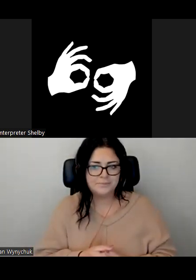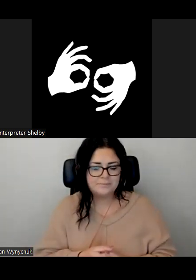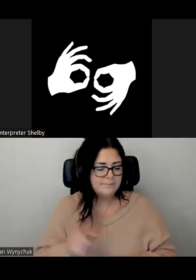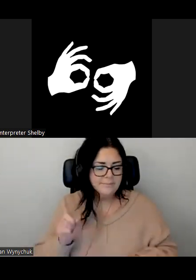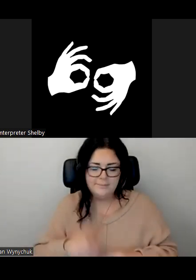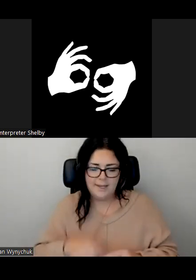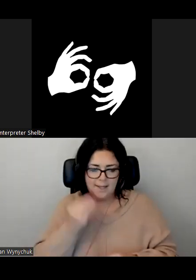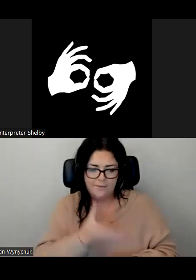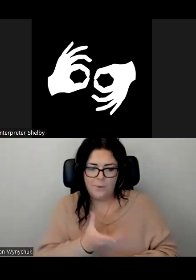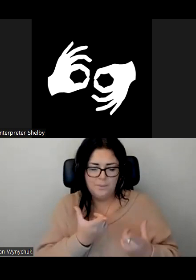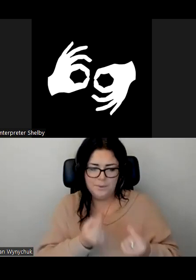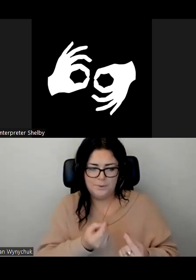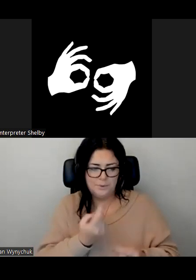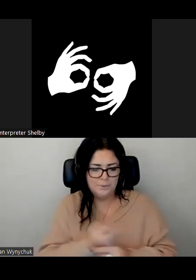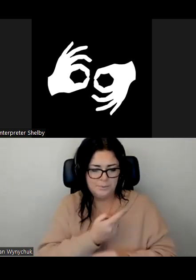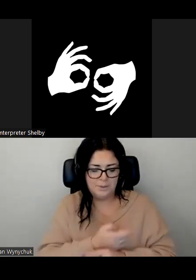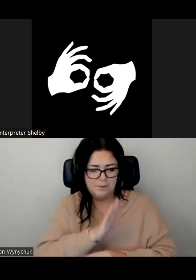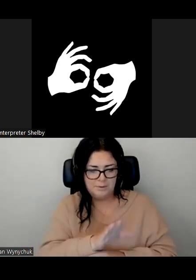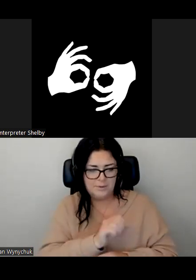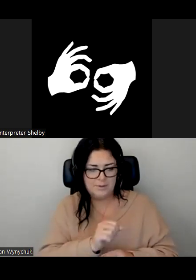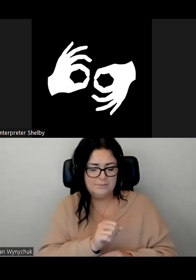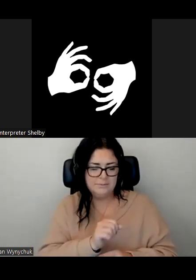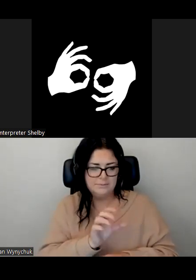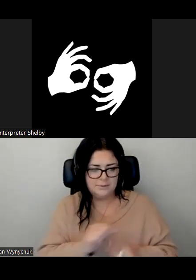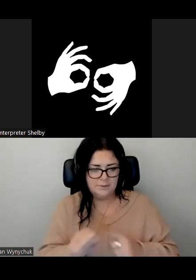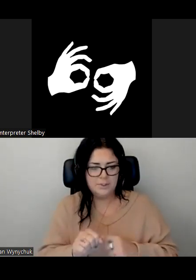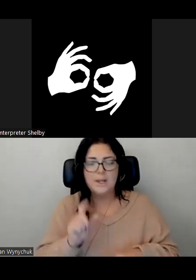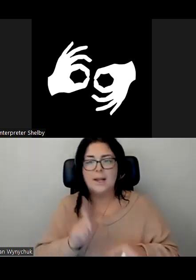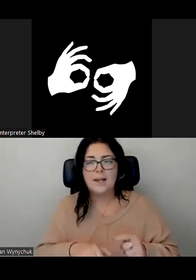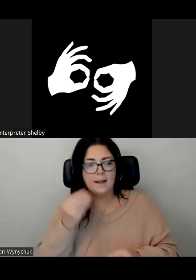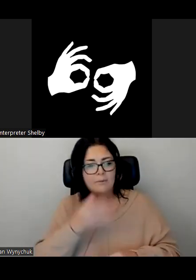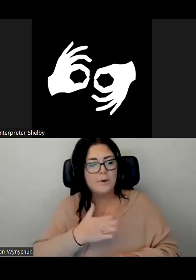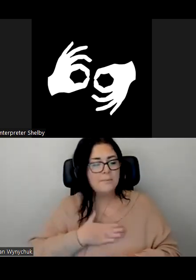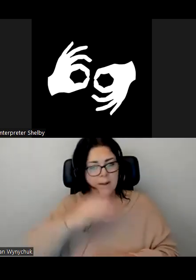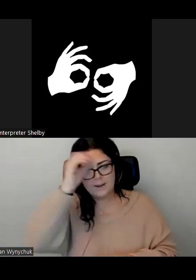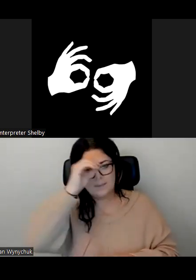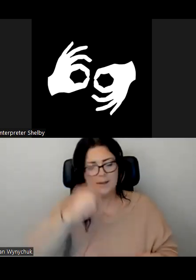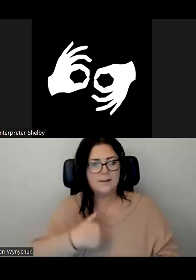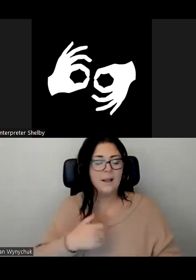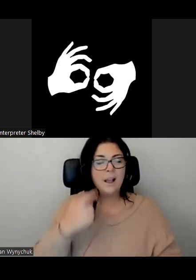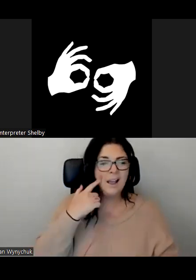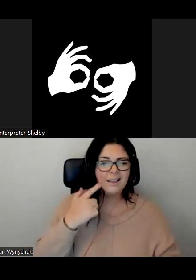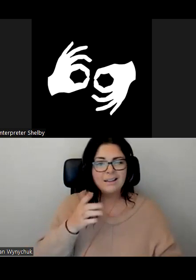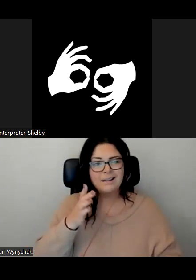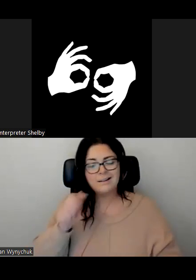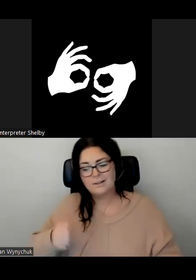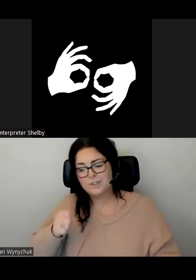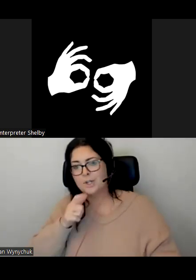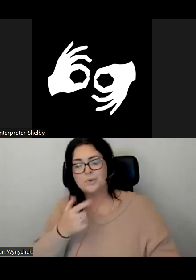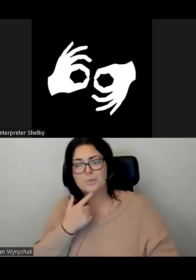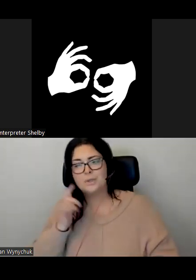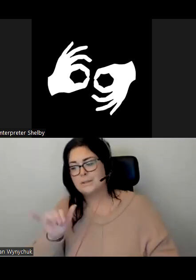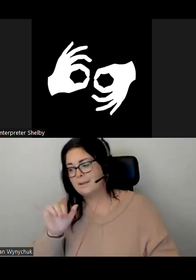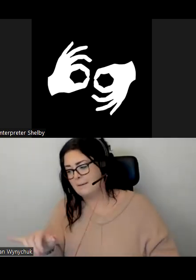you what to argue. And I can't provide opinion. So I can't say to you, I think a judge is going to rule this